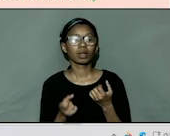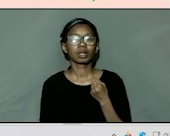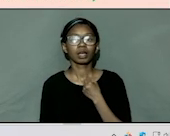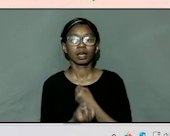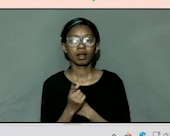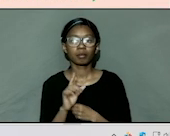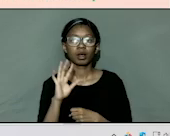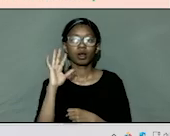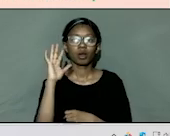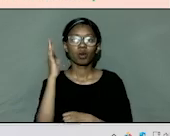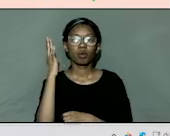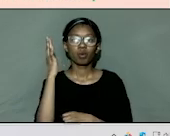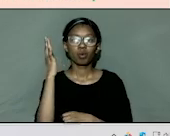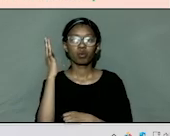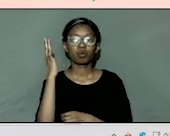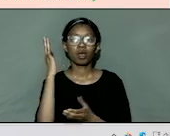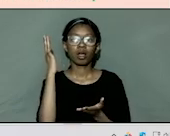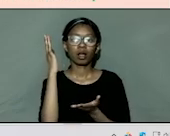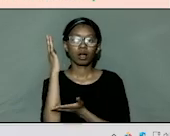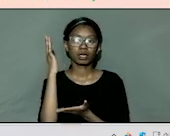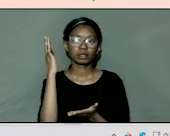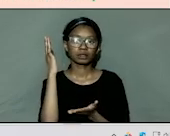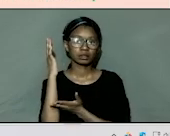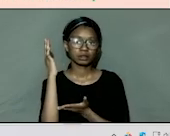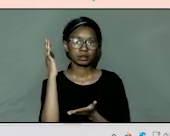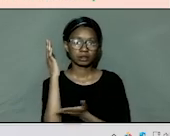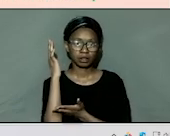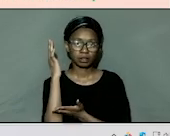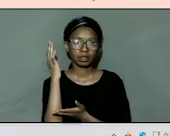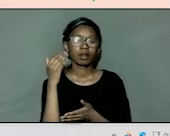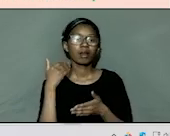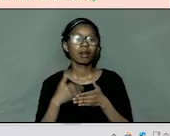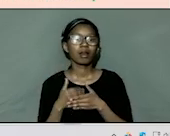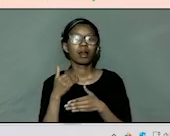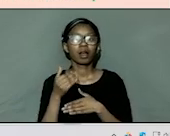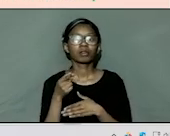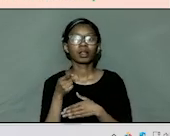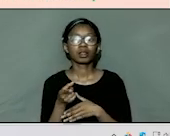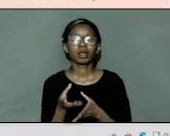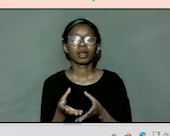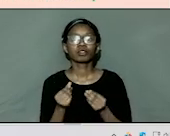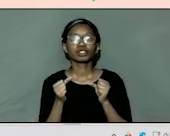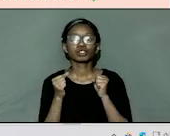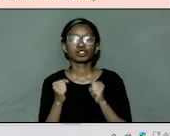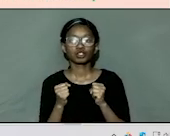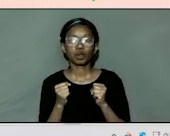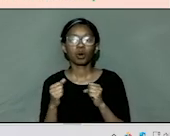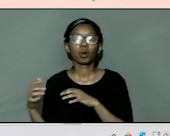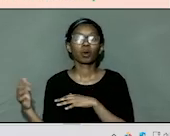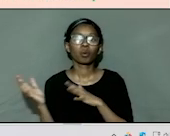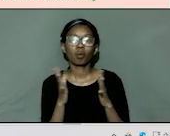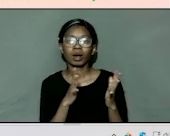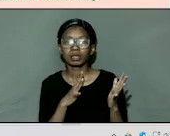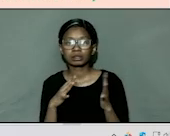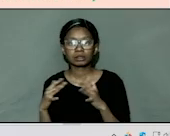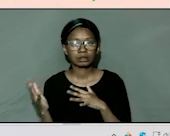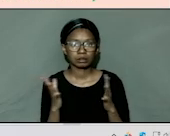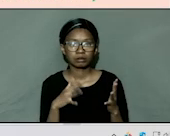and they experienced what? Strong winds. So stoneflies with